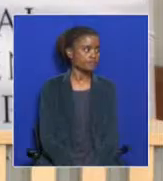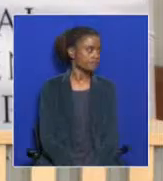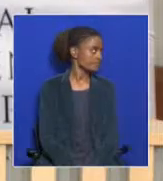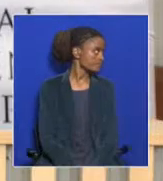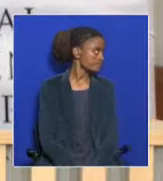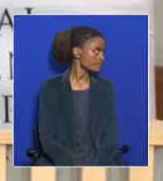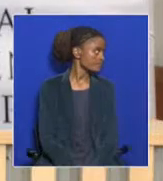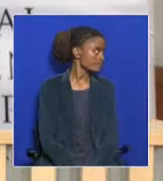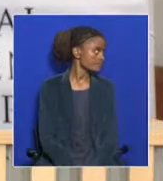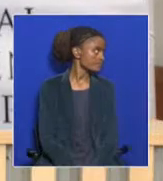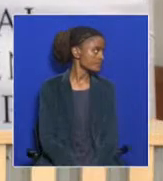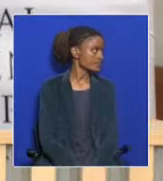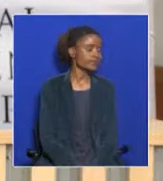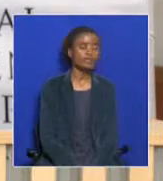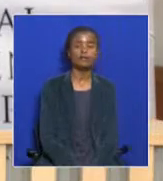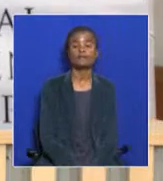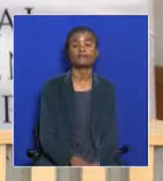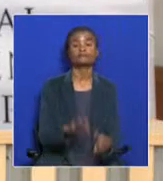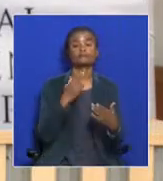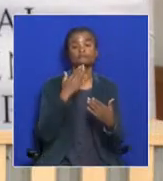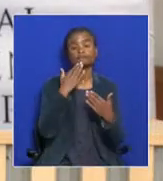Thank you, Commissioner.